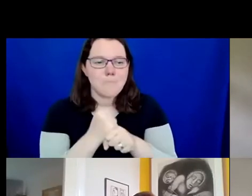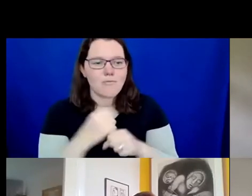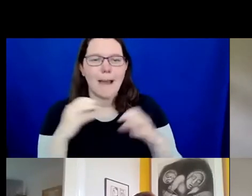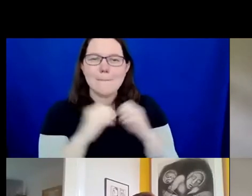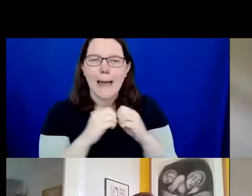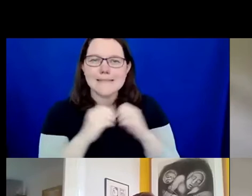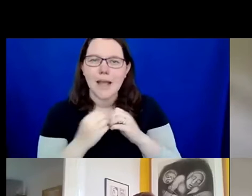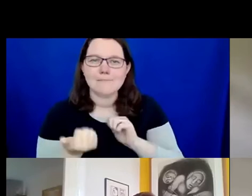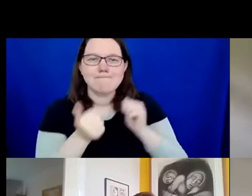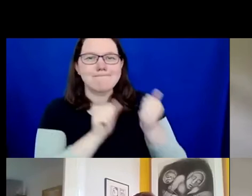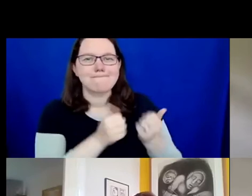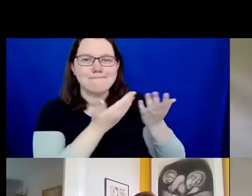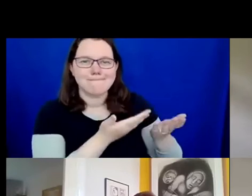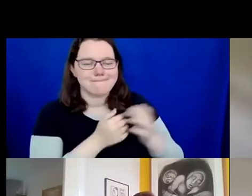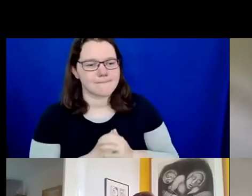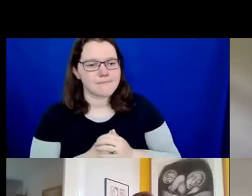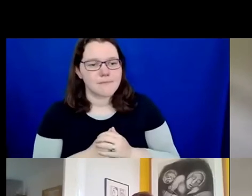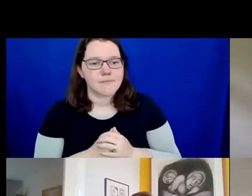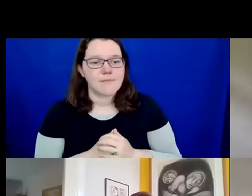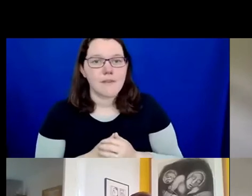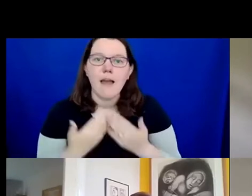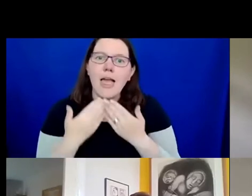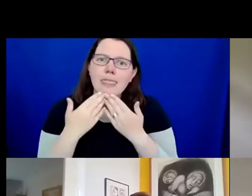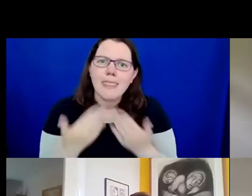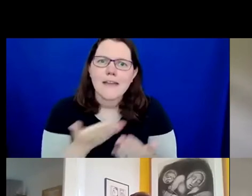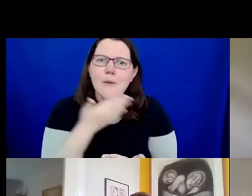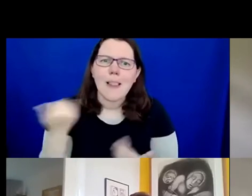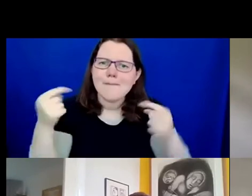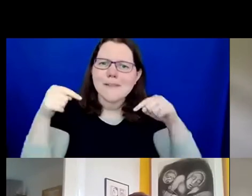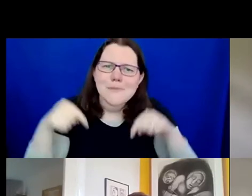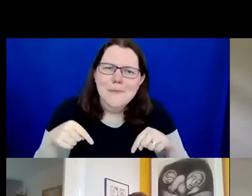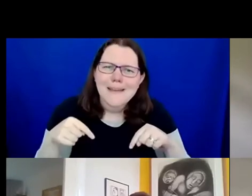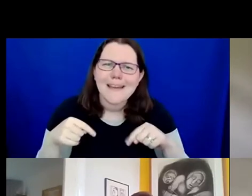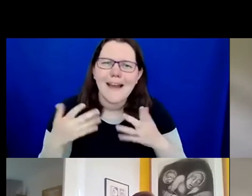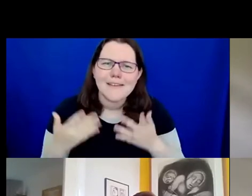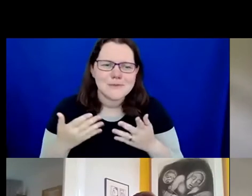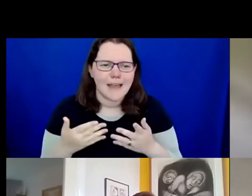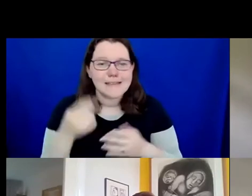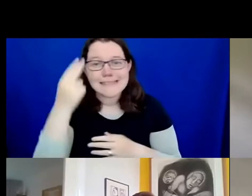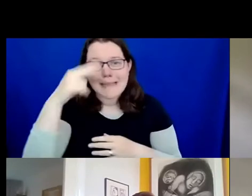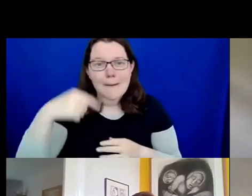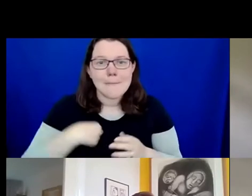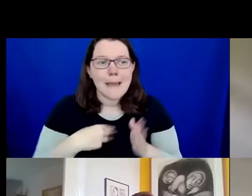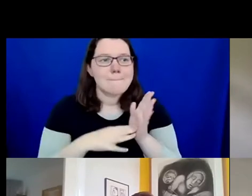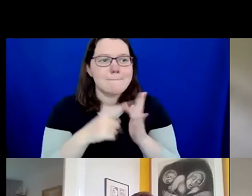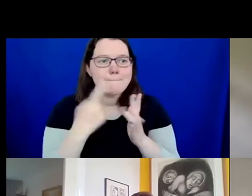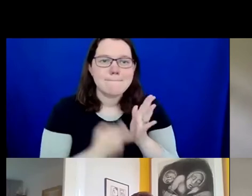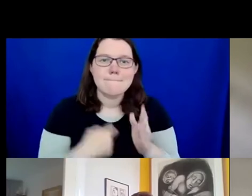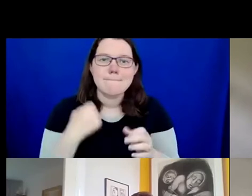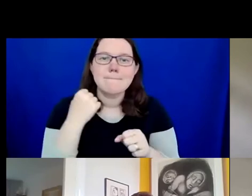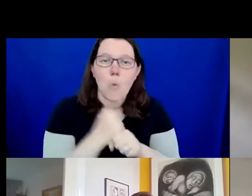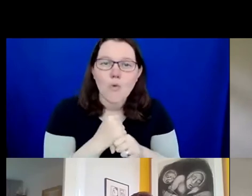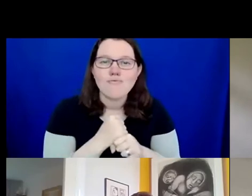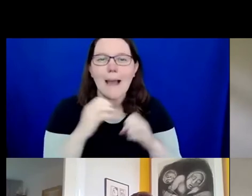Morag. Thank you, and it's lovely to be here this afternoon. I'm Morag Ballantyne. I'm a white